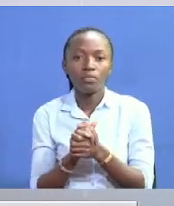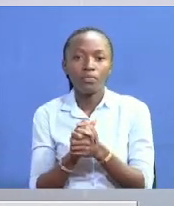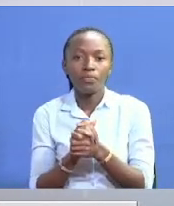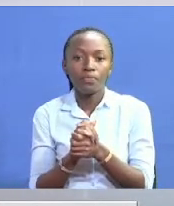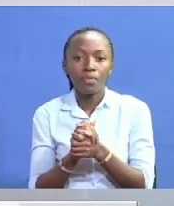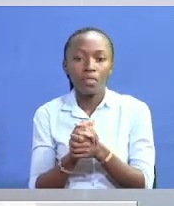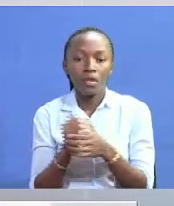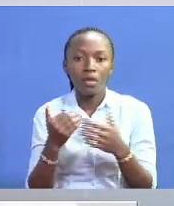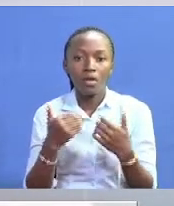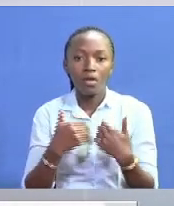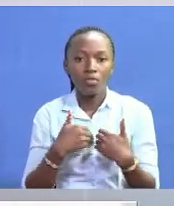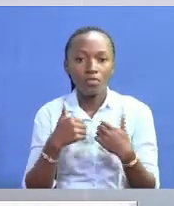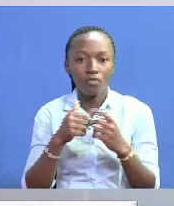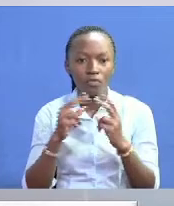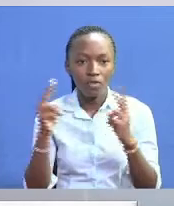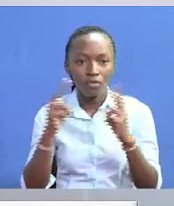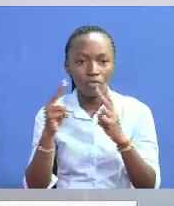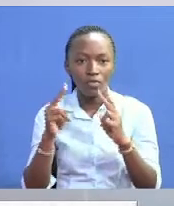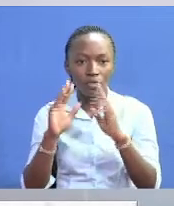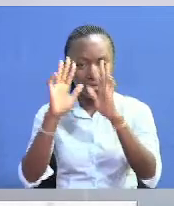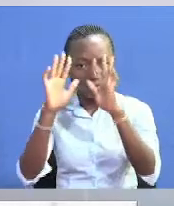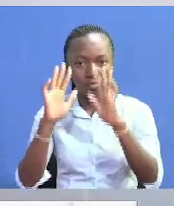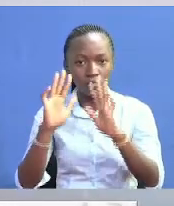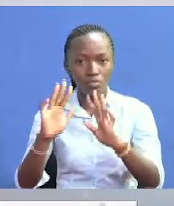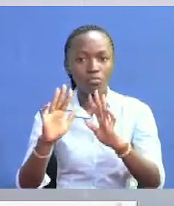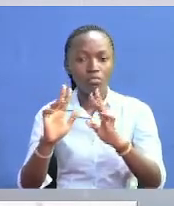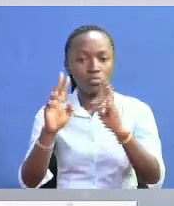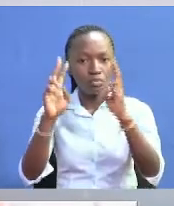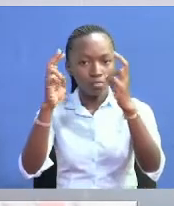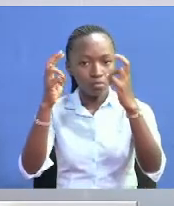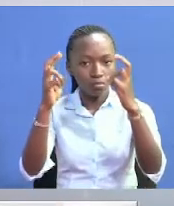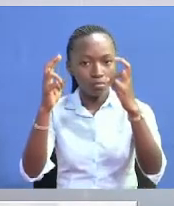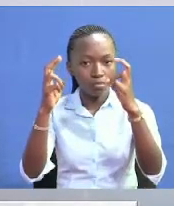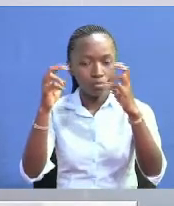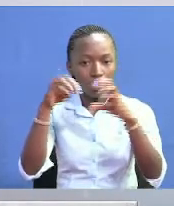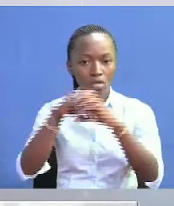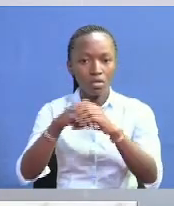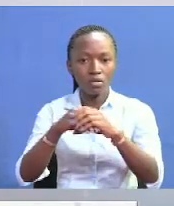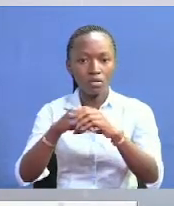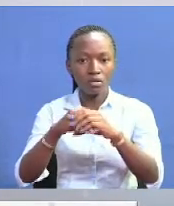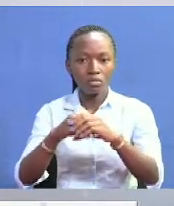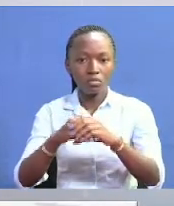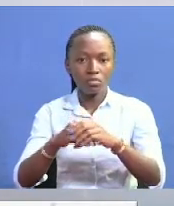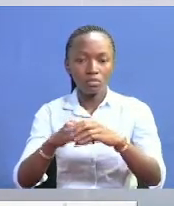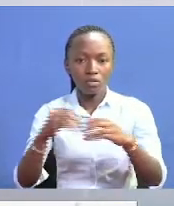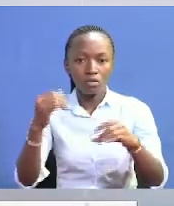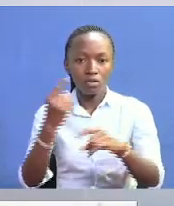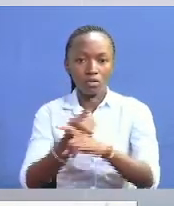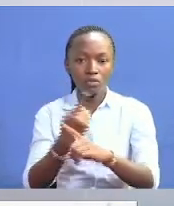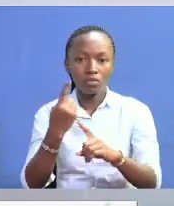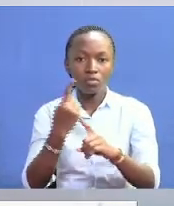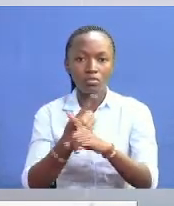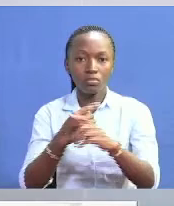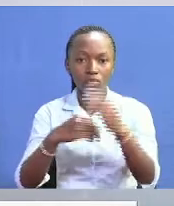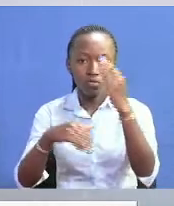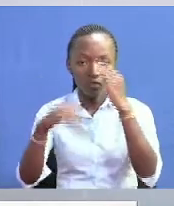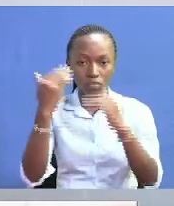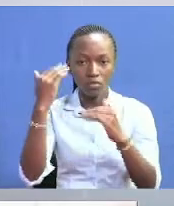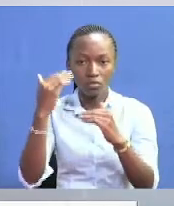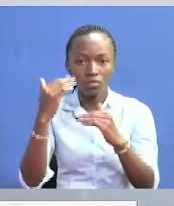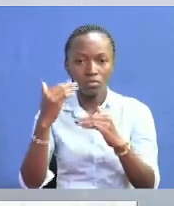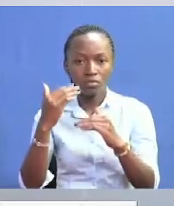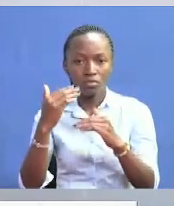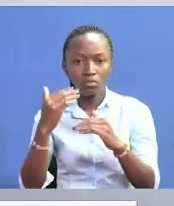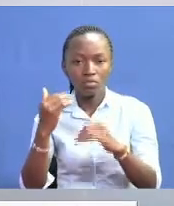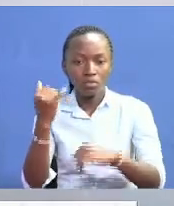however, a typhoon being witnessed in the institutions of higher learning as they approach the campus elections. The typhoon is, however,